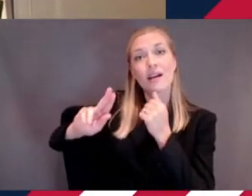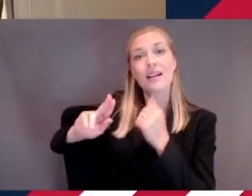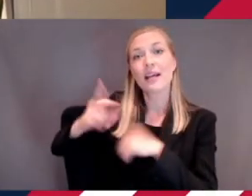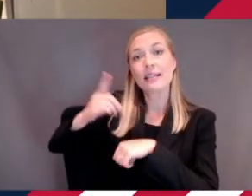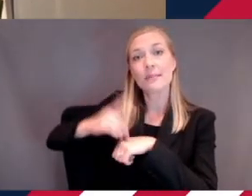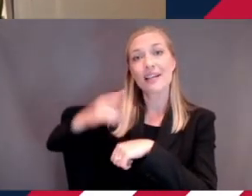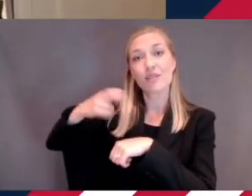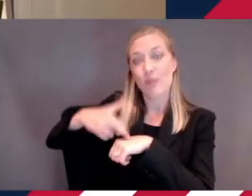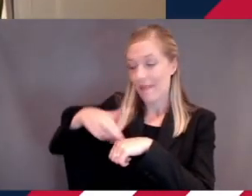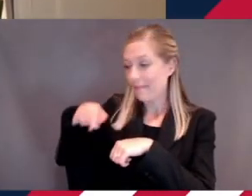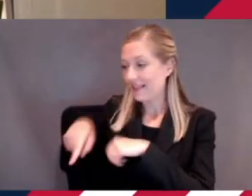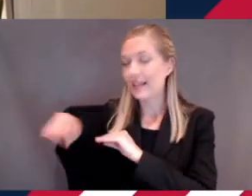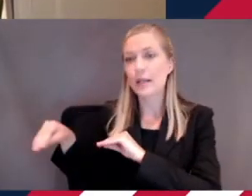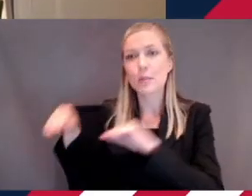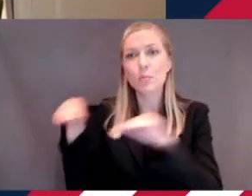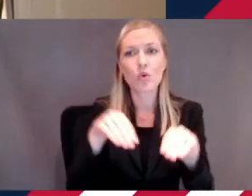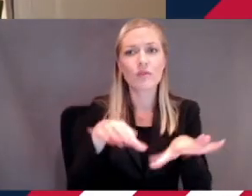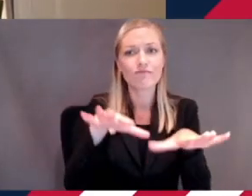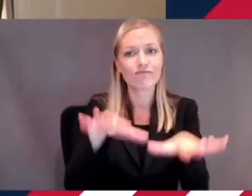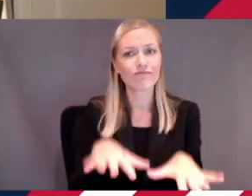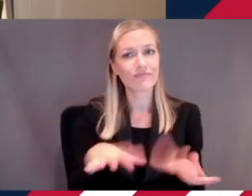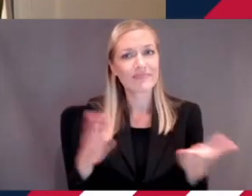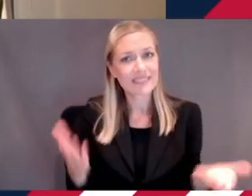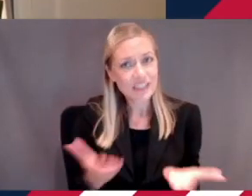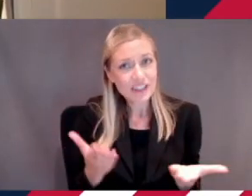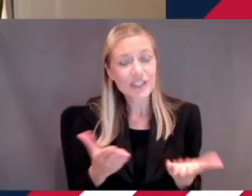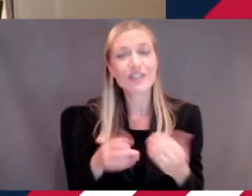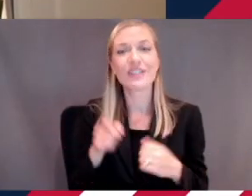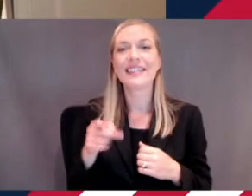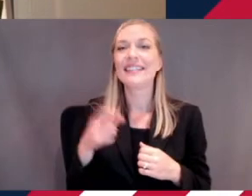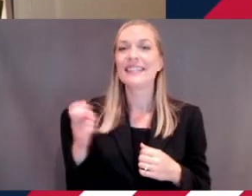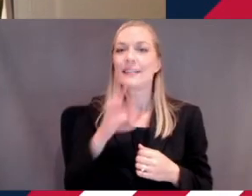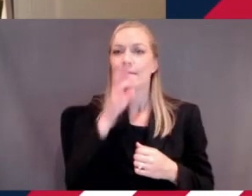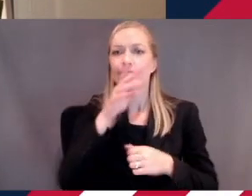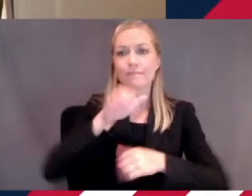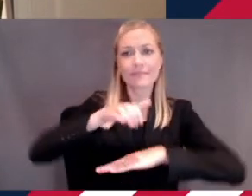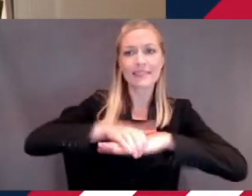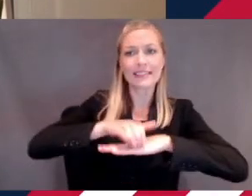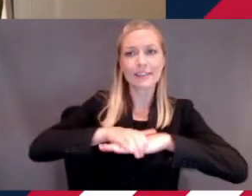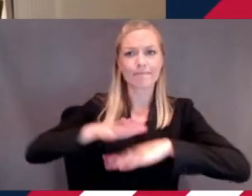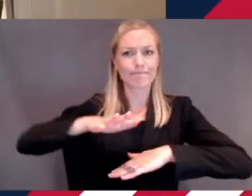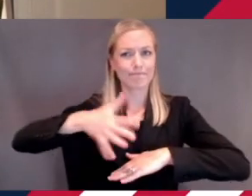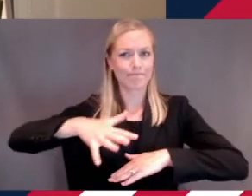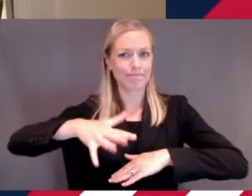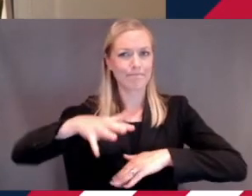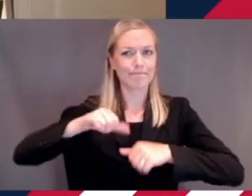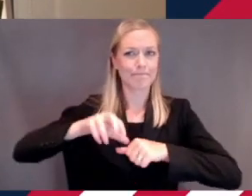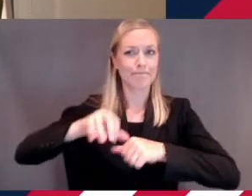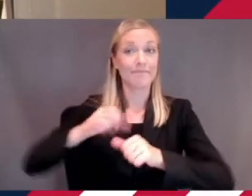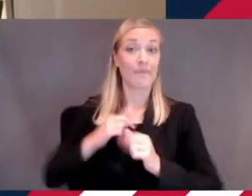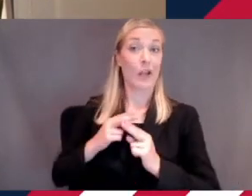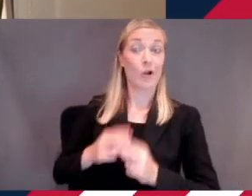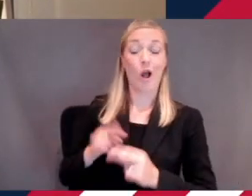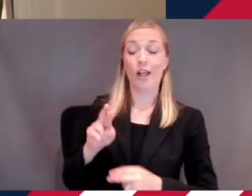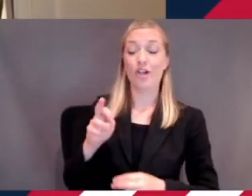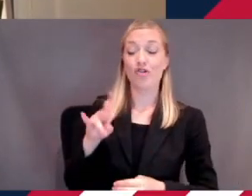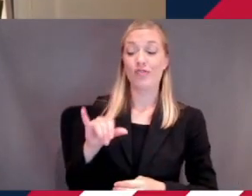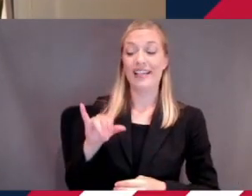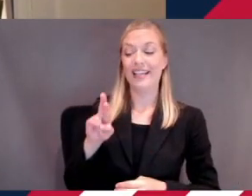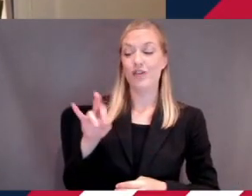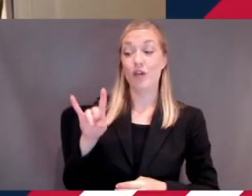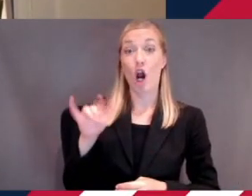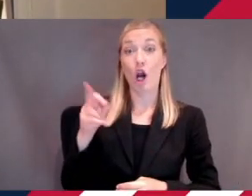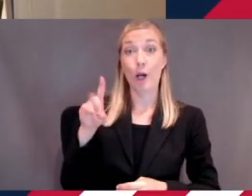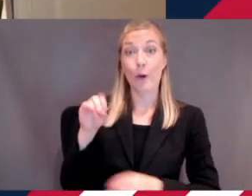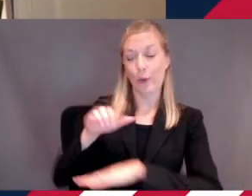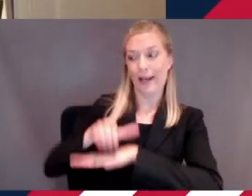Ricky Ricardo English, he always used to say to me, "Tom, you must always count on the unexpected." I've thought about